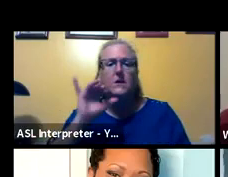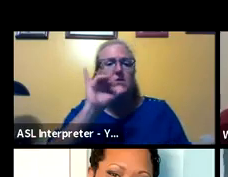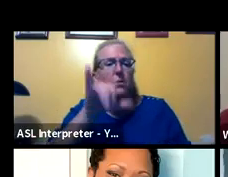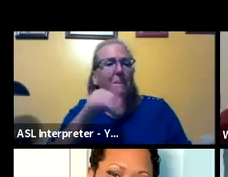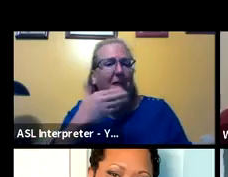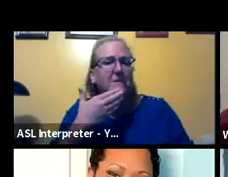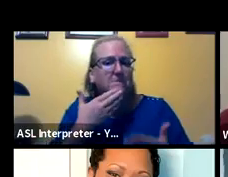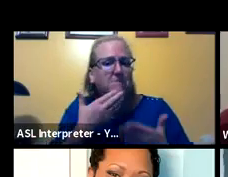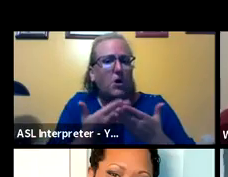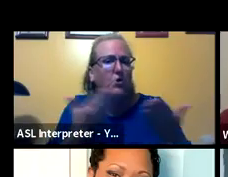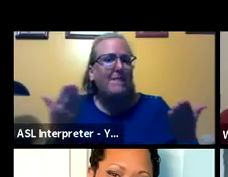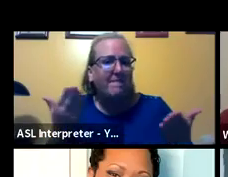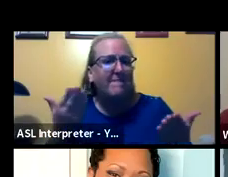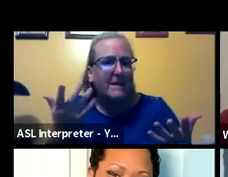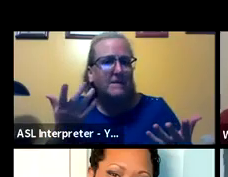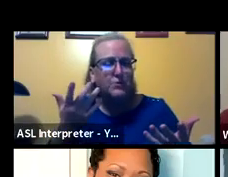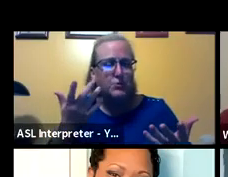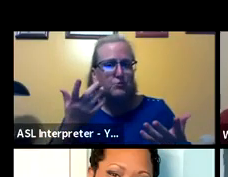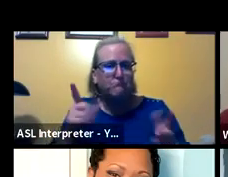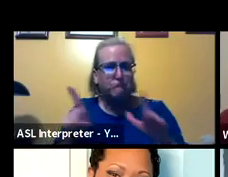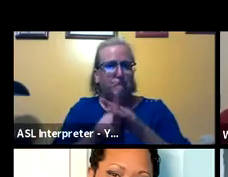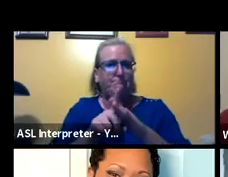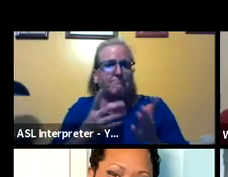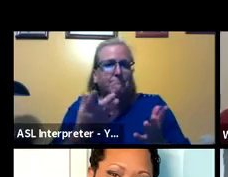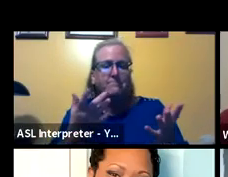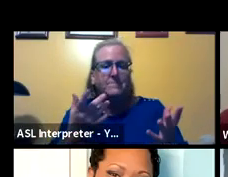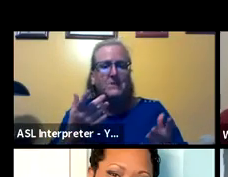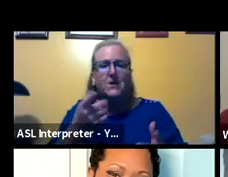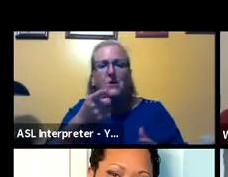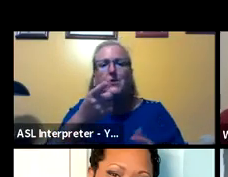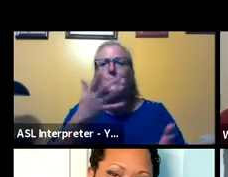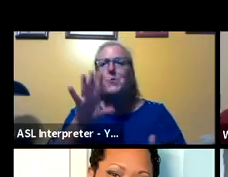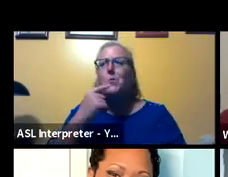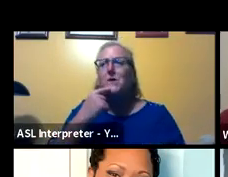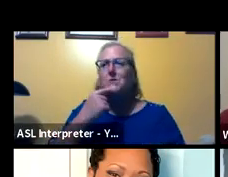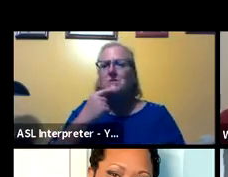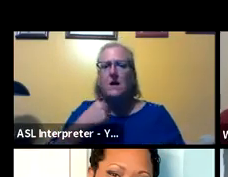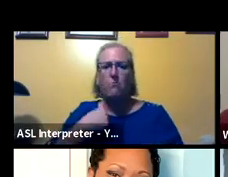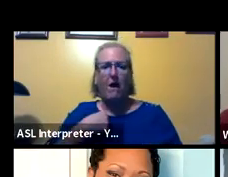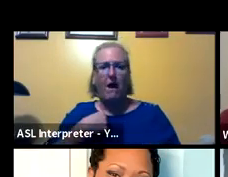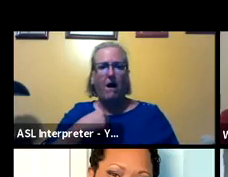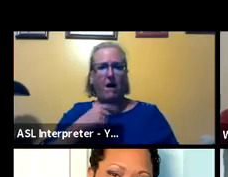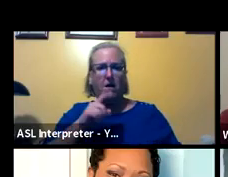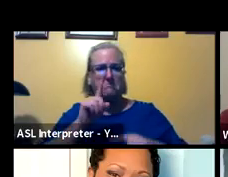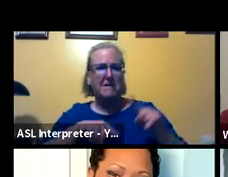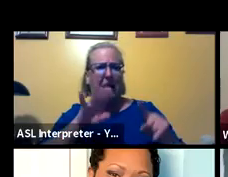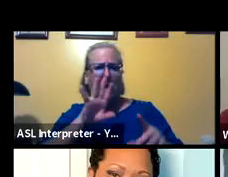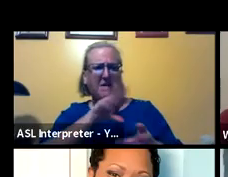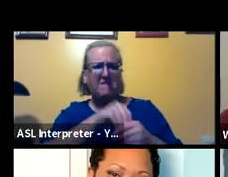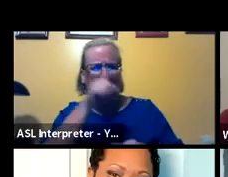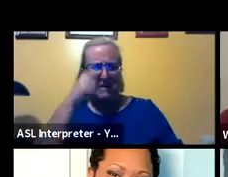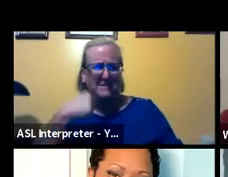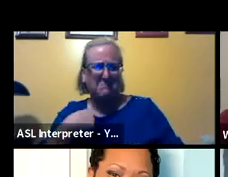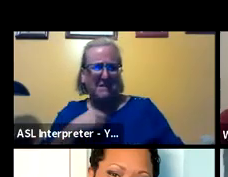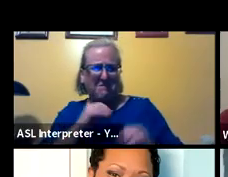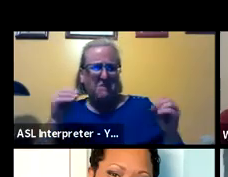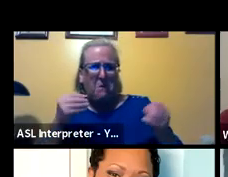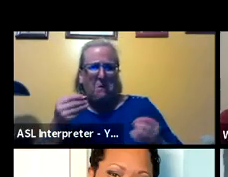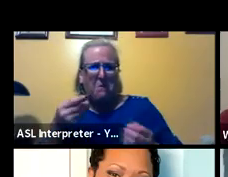to bring. So I don't want anybody to say, oh, I can't go because I'm not part of it. Come, you don't have to have a fancy